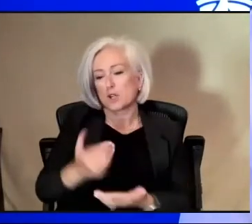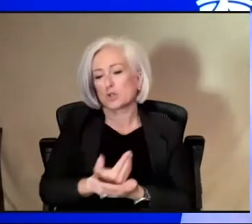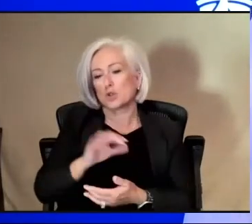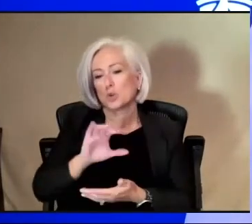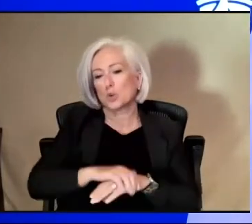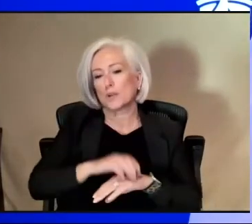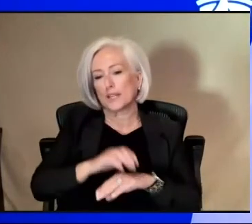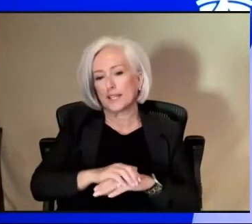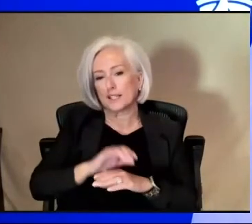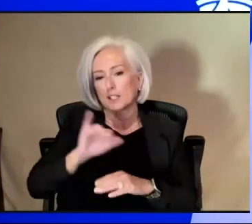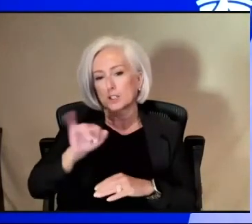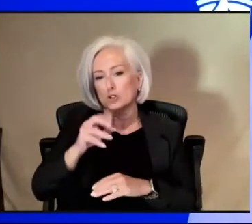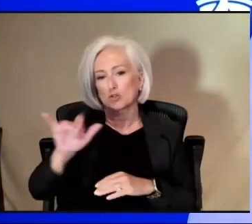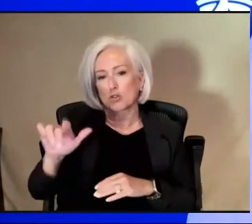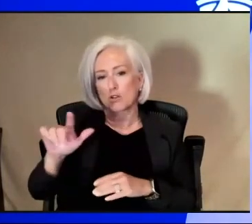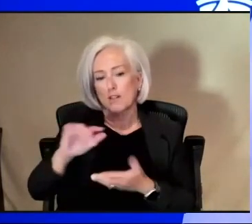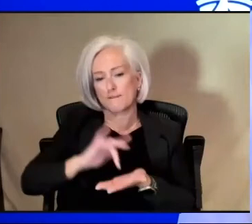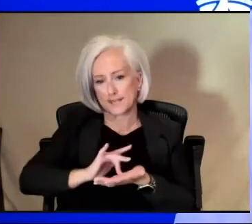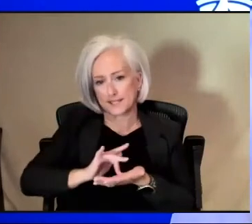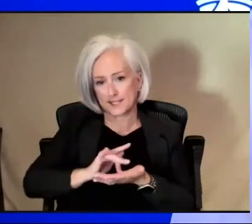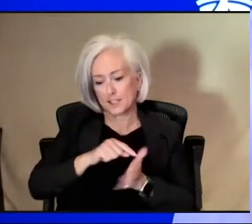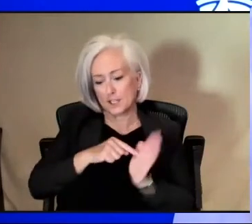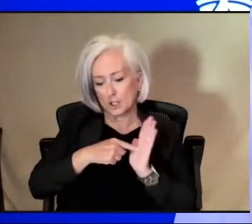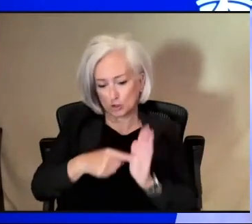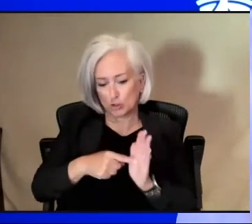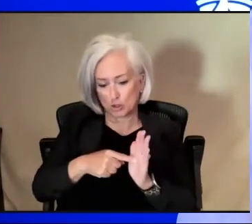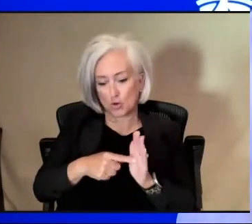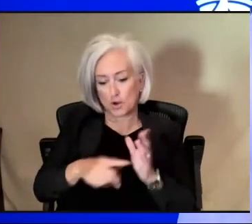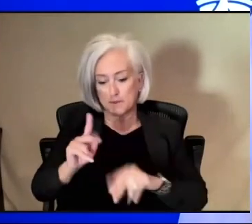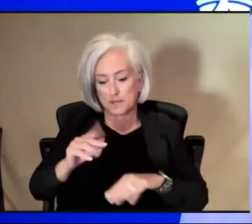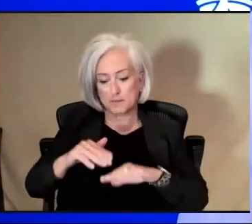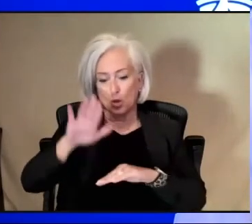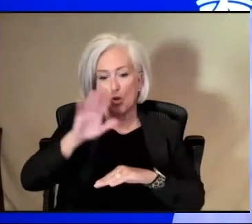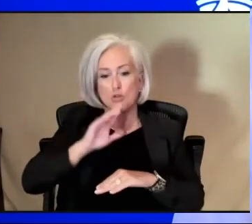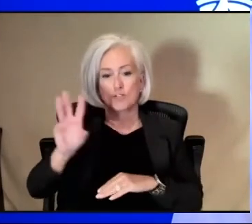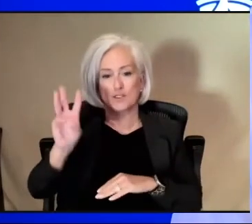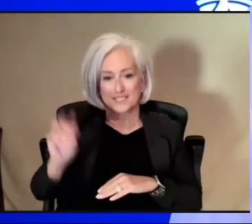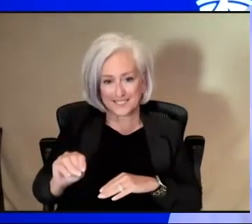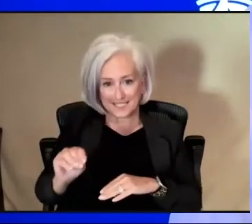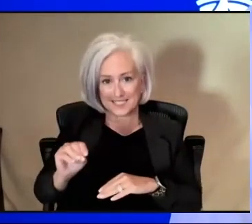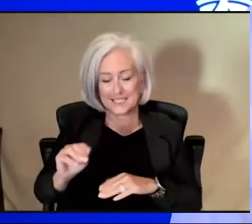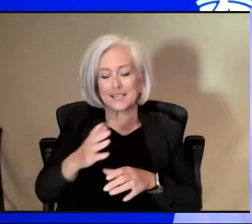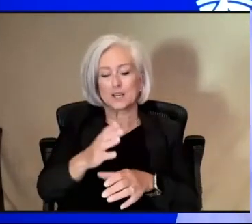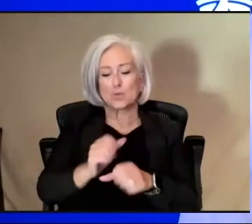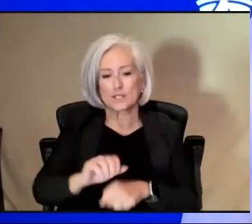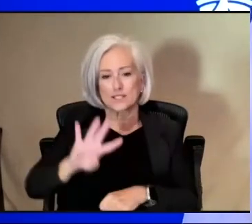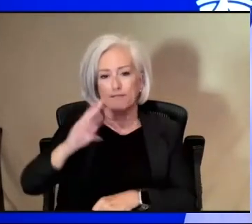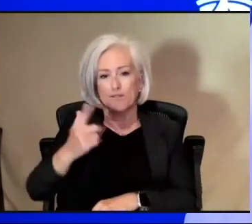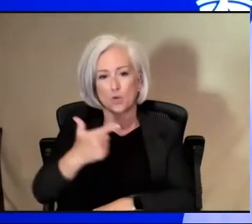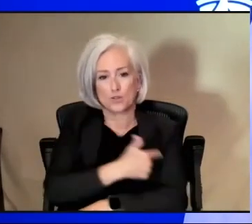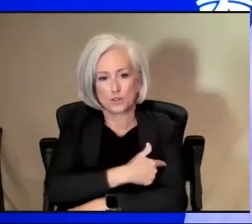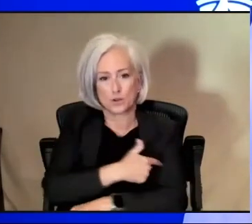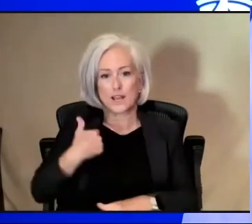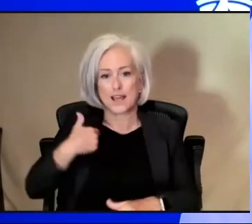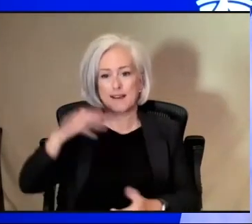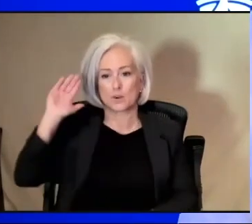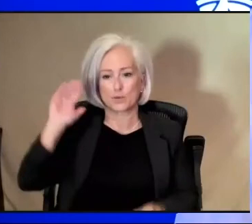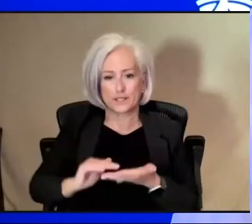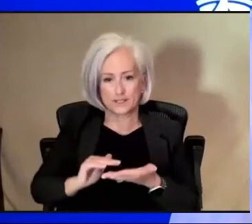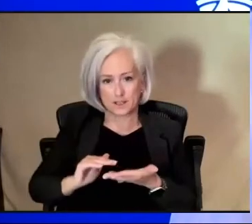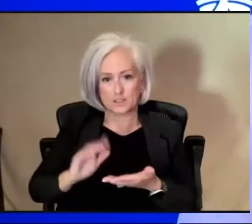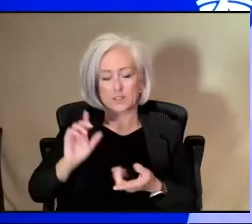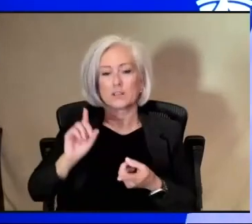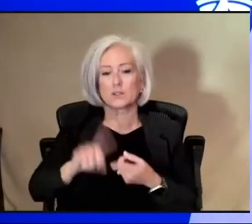those people, and I think mostly they looked at 60 and above, that got that fourth dose did have a reduction in their